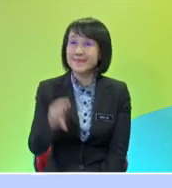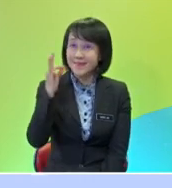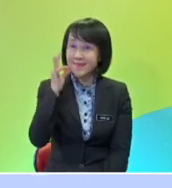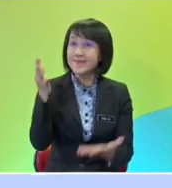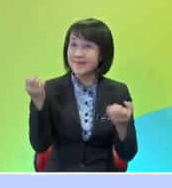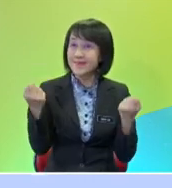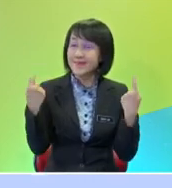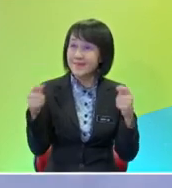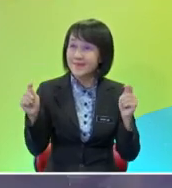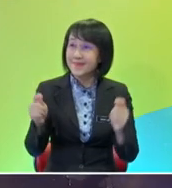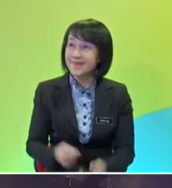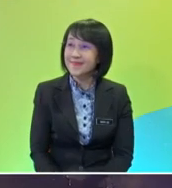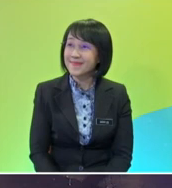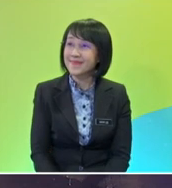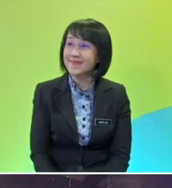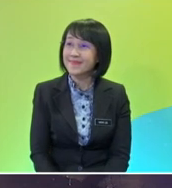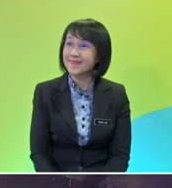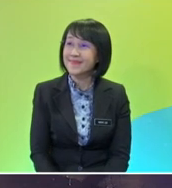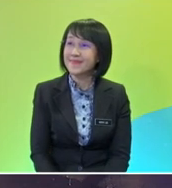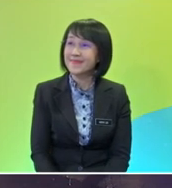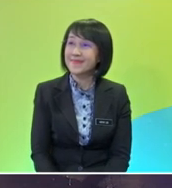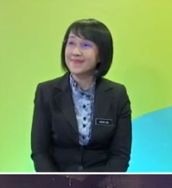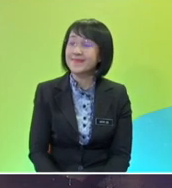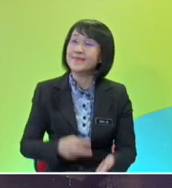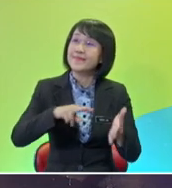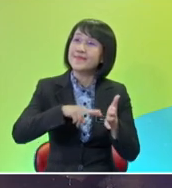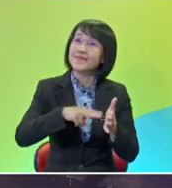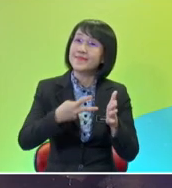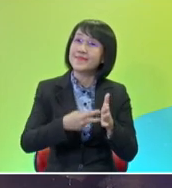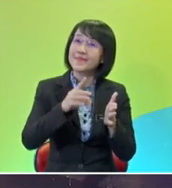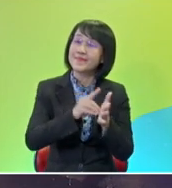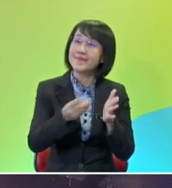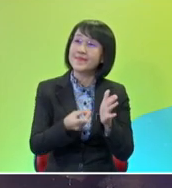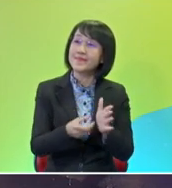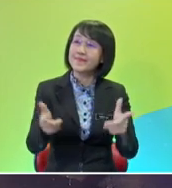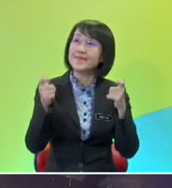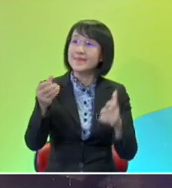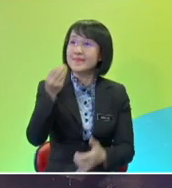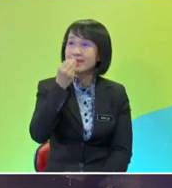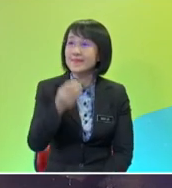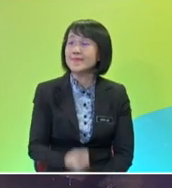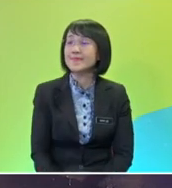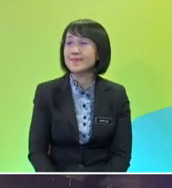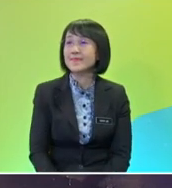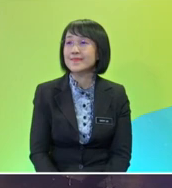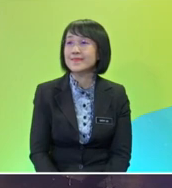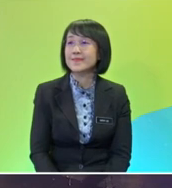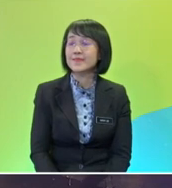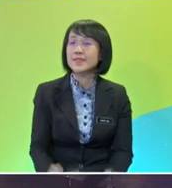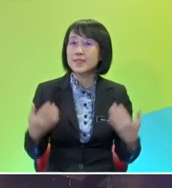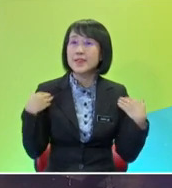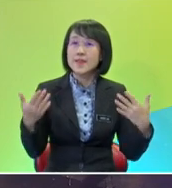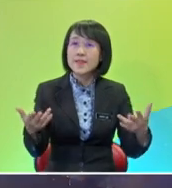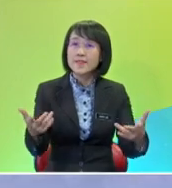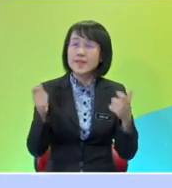Well, I'll set the benchmark here. The definition of fast food, it's something that we can have instantly and can